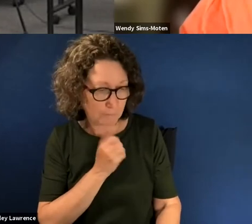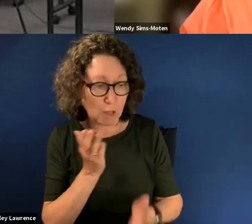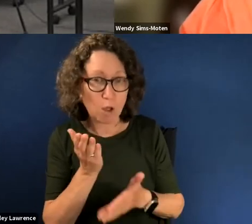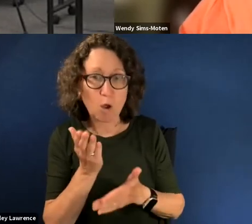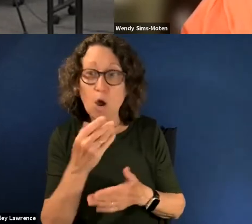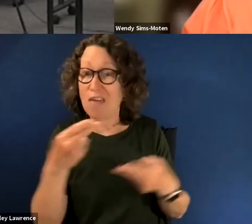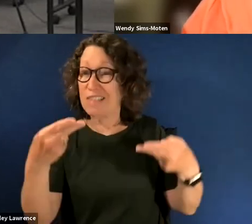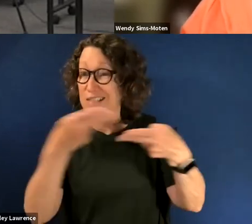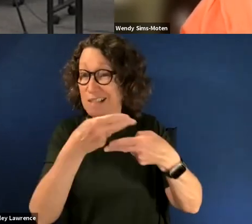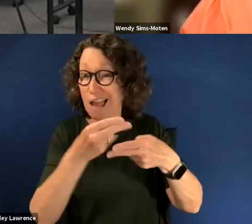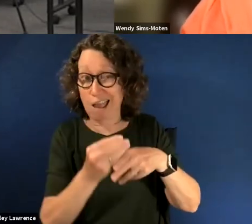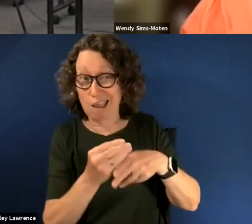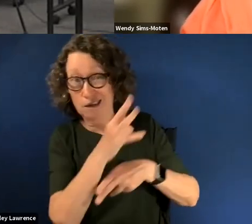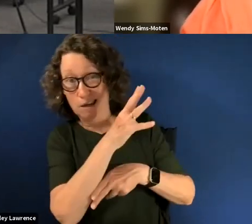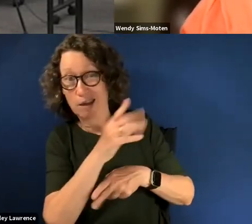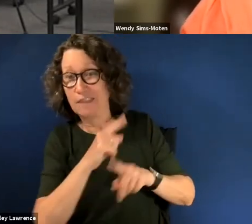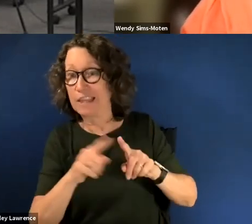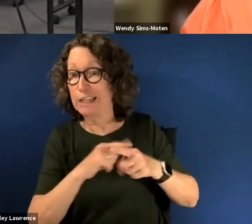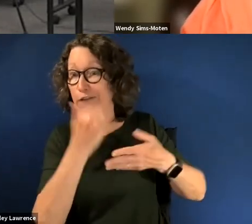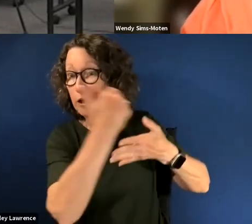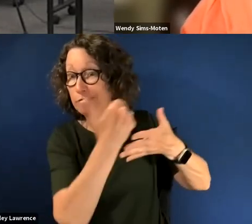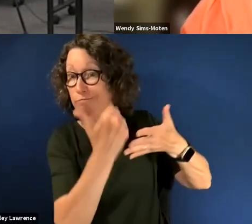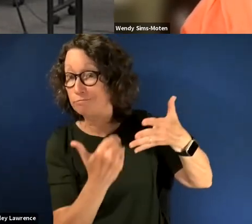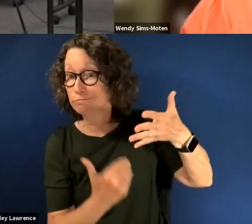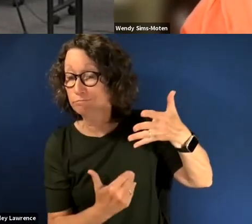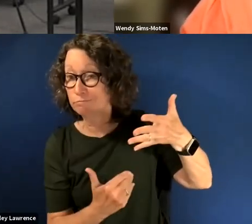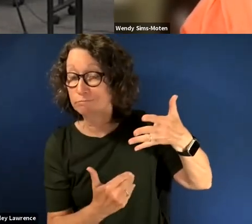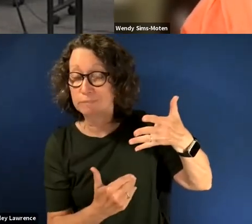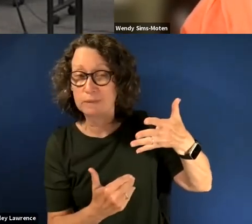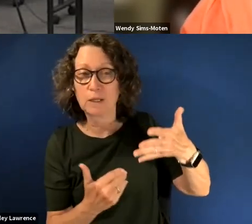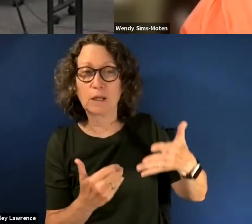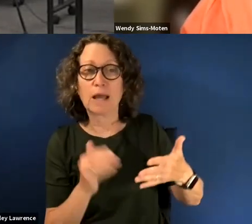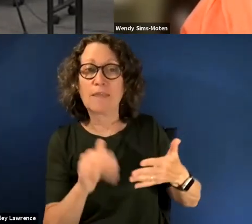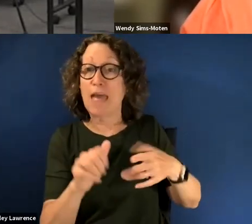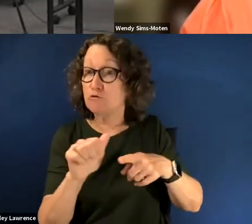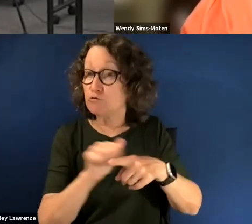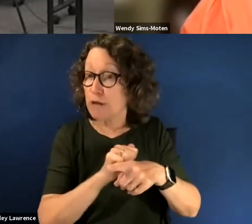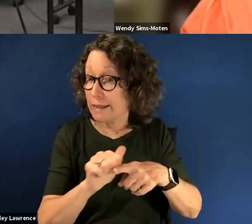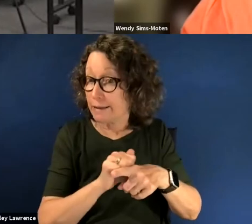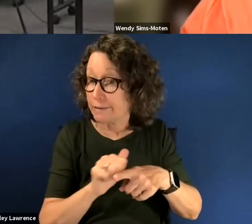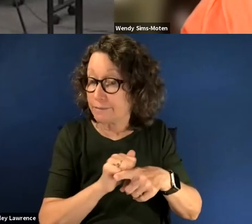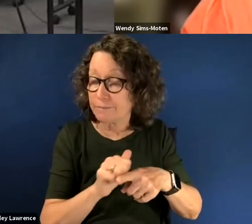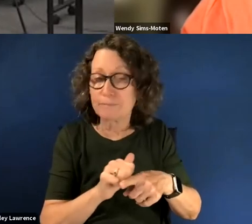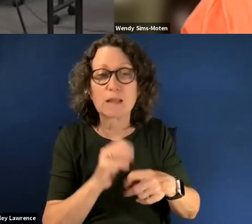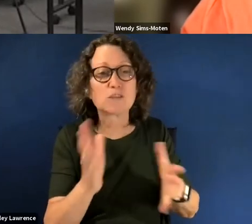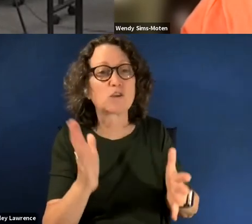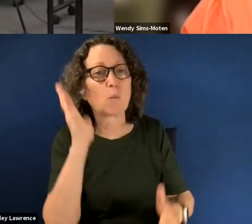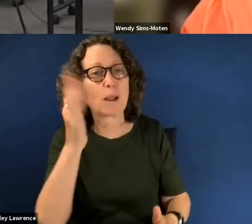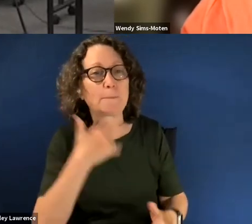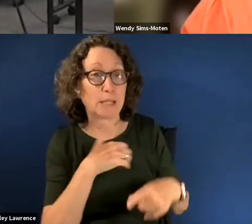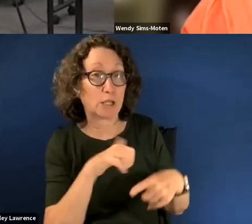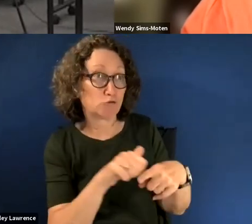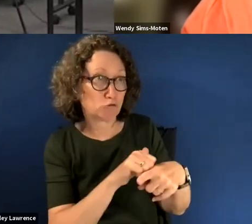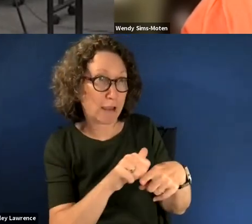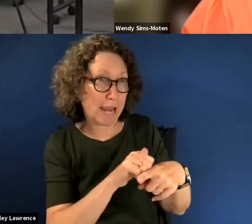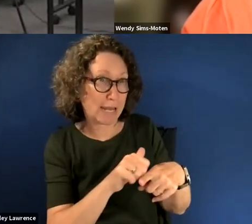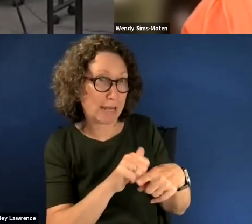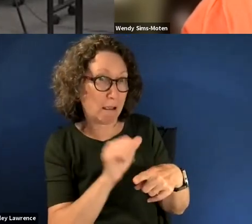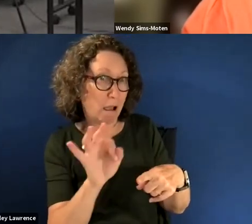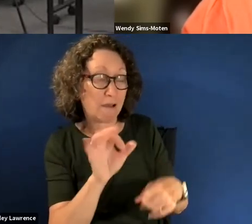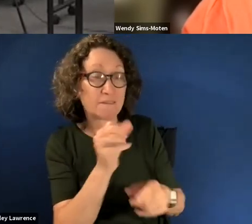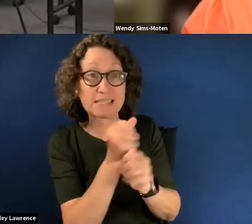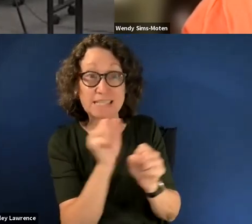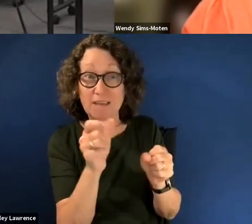slide that we had of the steps we need to take is that training. And so it'll be the training of the